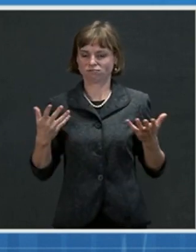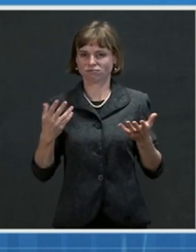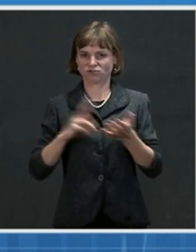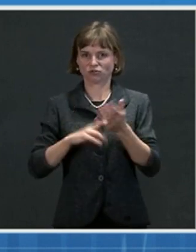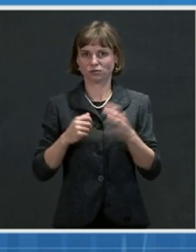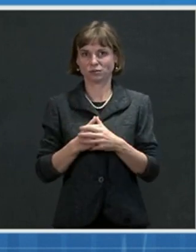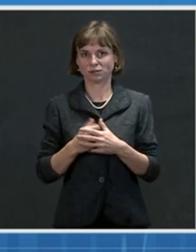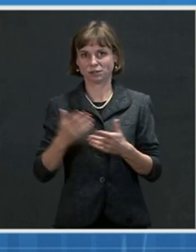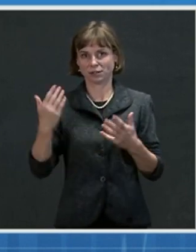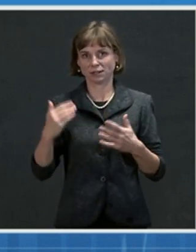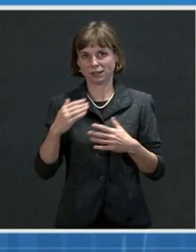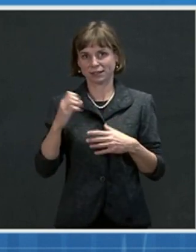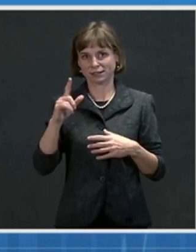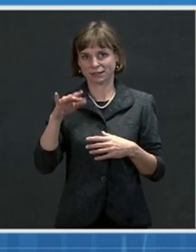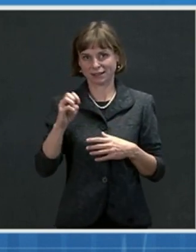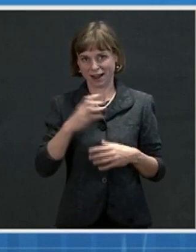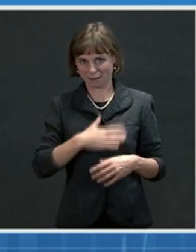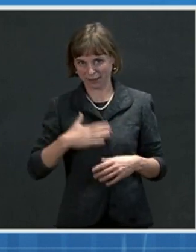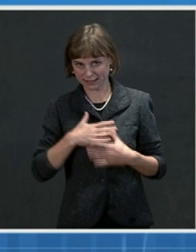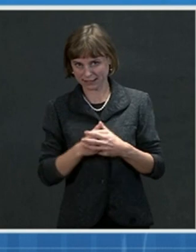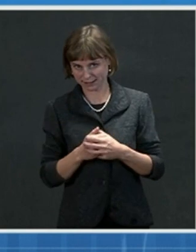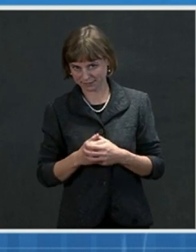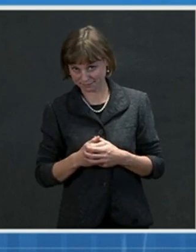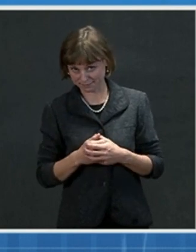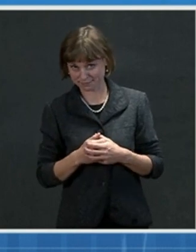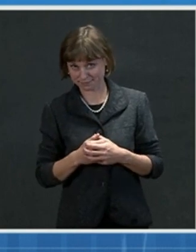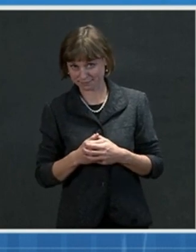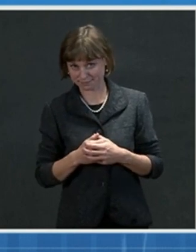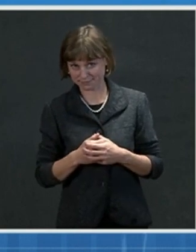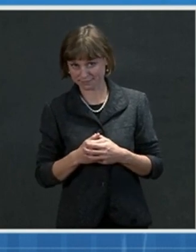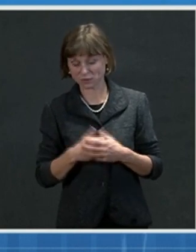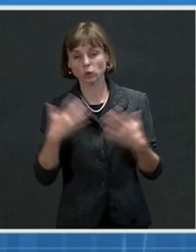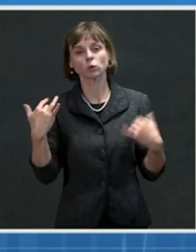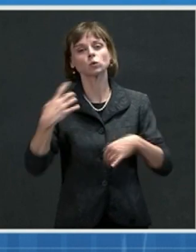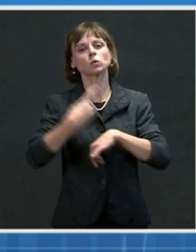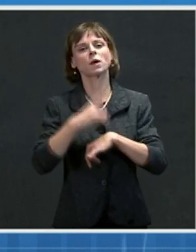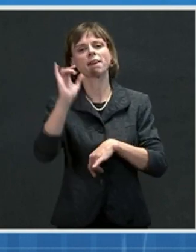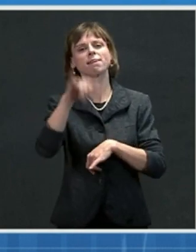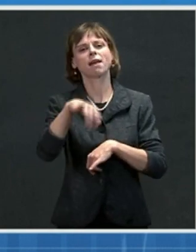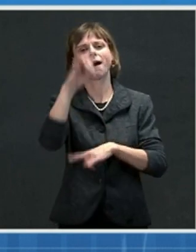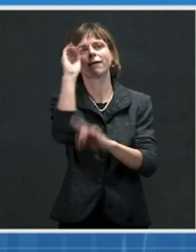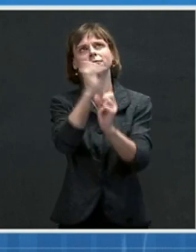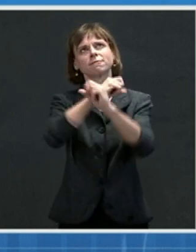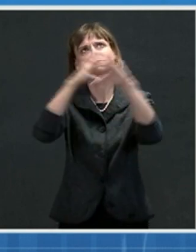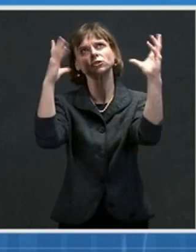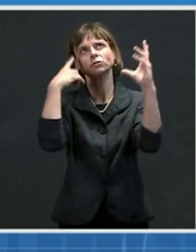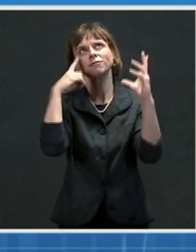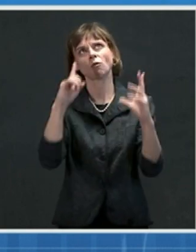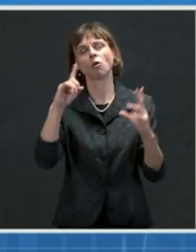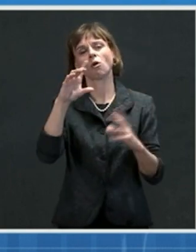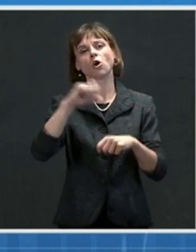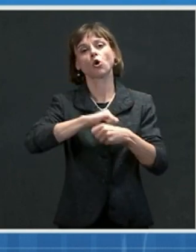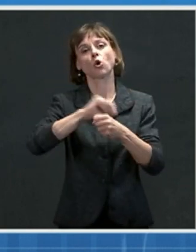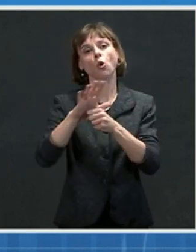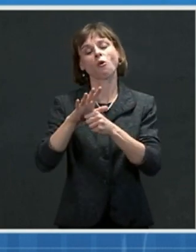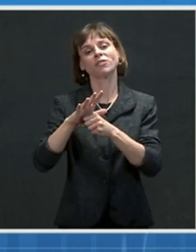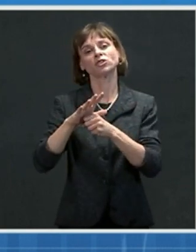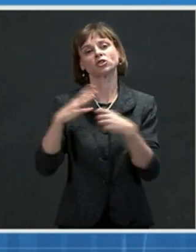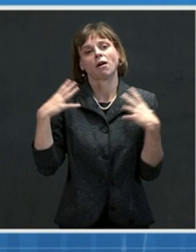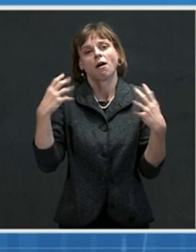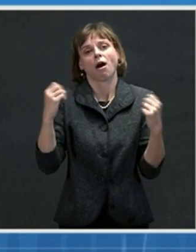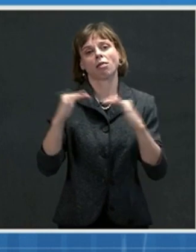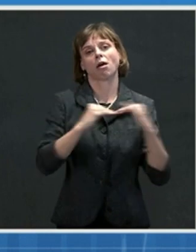slide, please. And today, that vision for a federal COVID-19 Health Equity Task Force officially becomes a